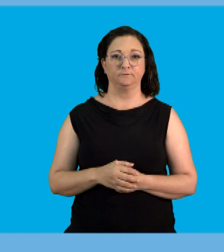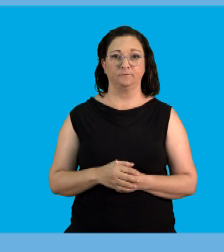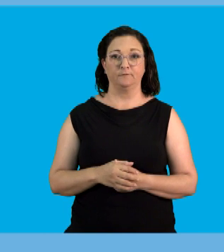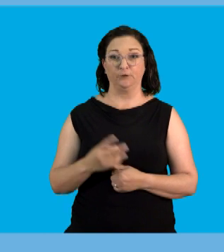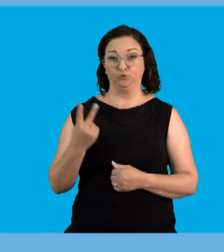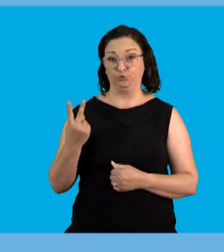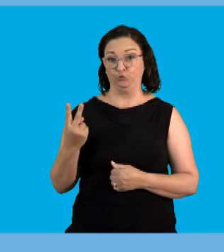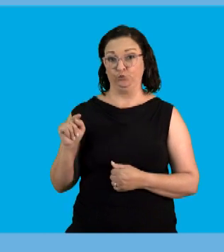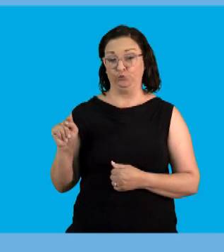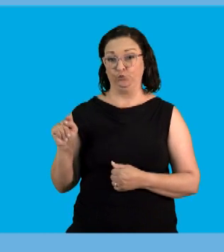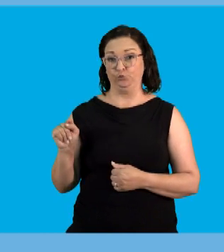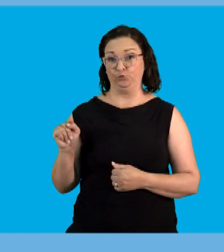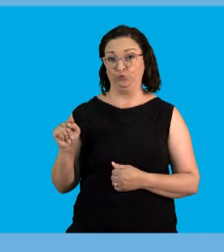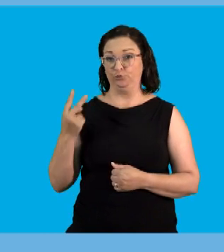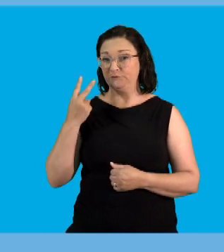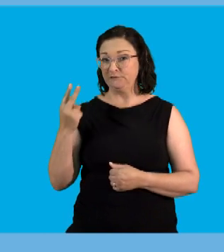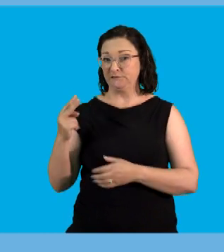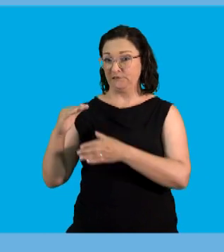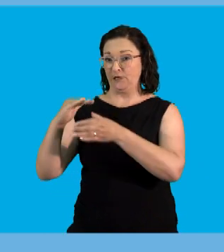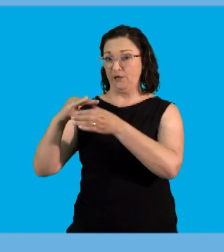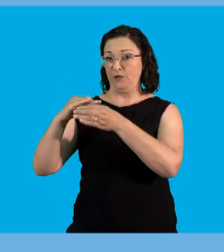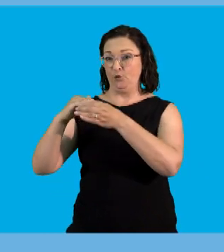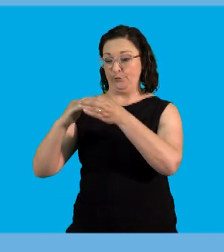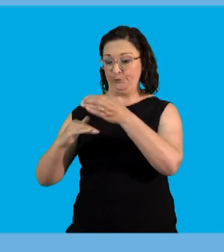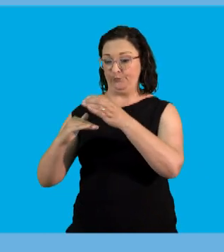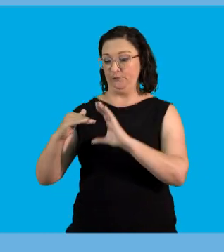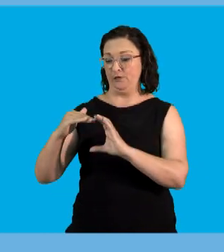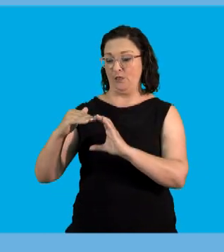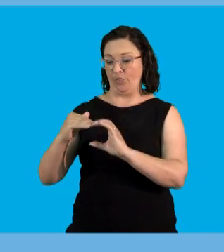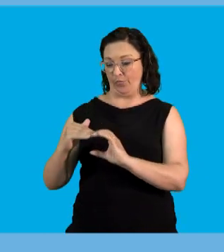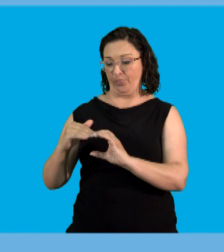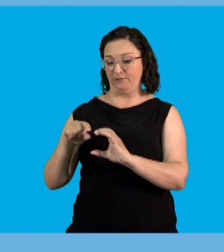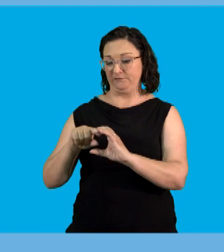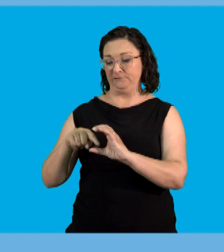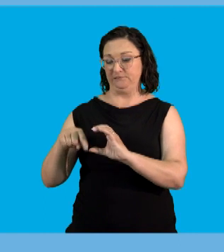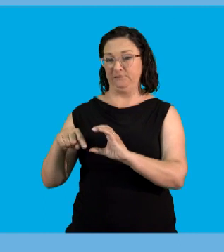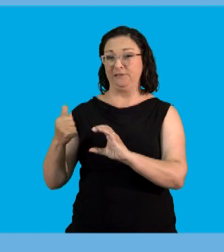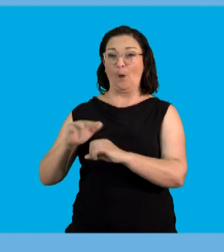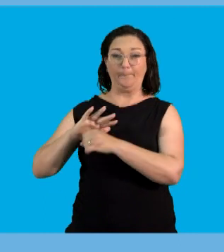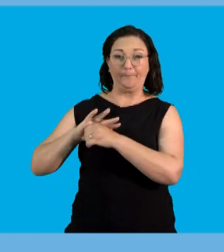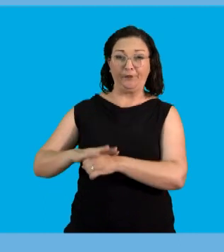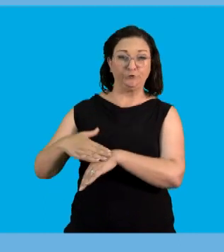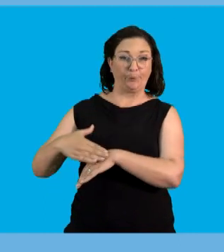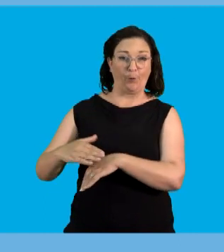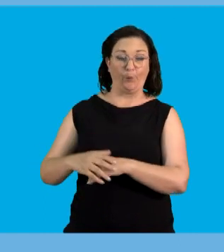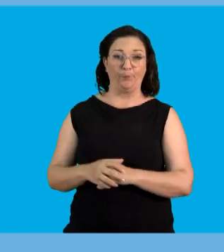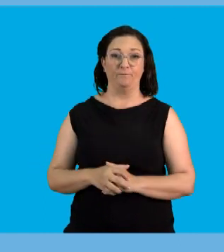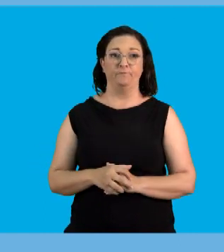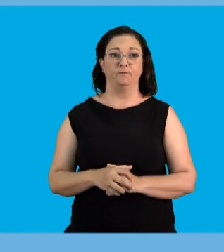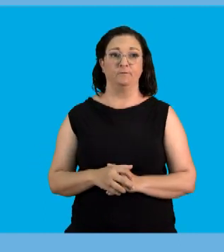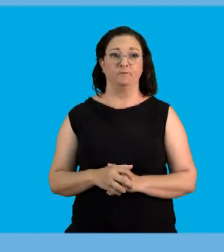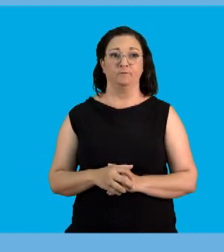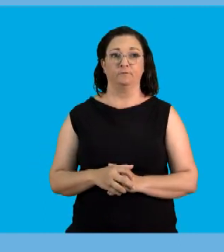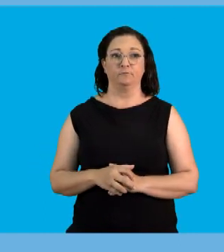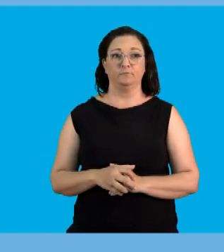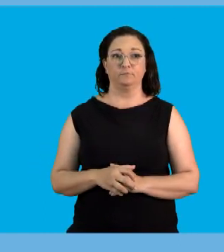But looking at picture number 2, remember when we are decreasing the volume, the pressure must increase. So in picture